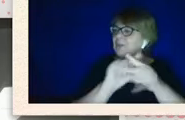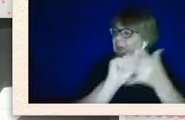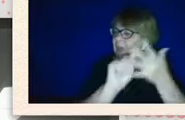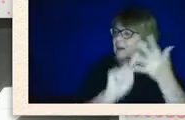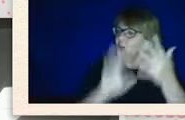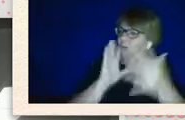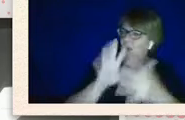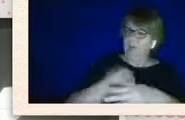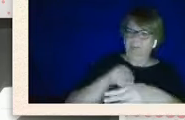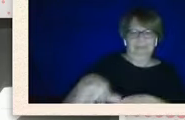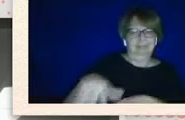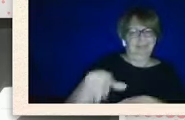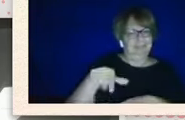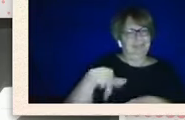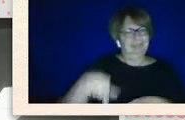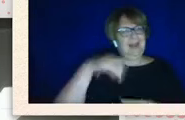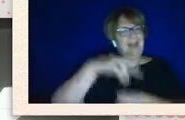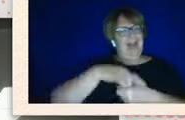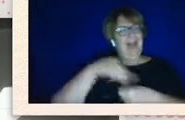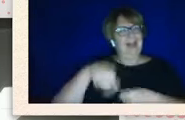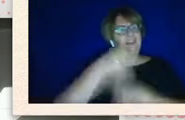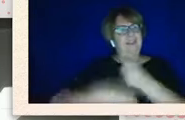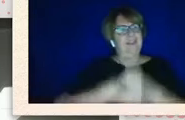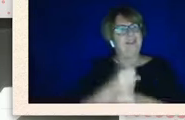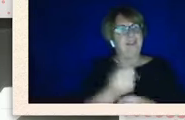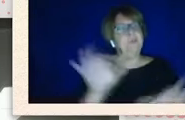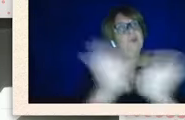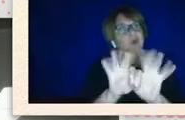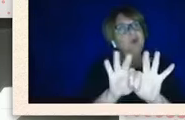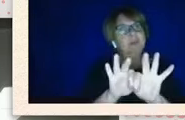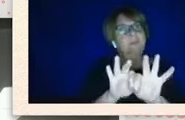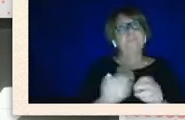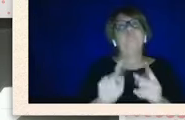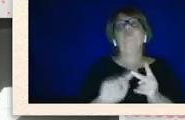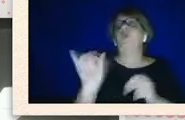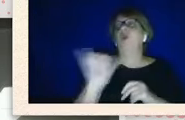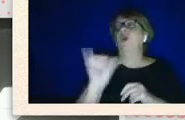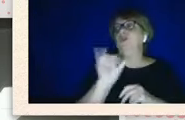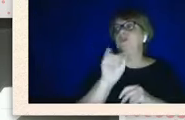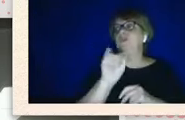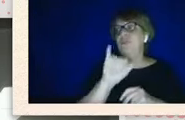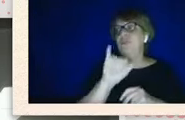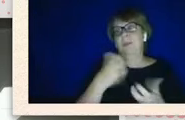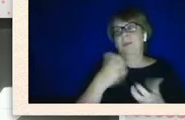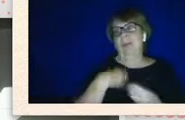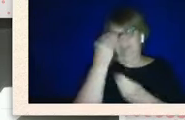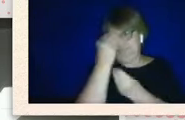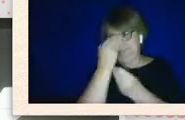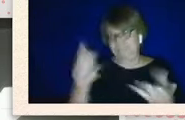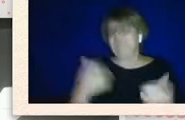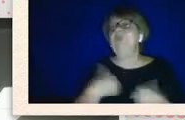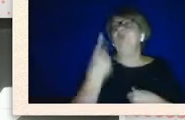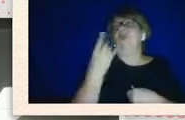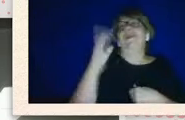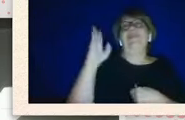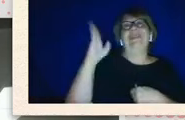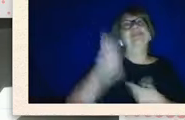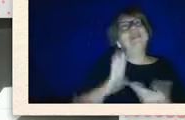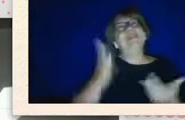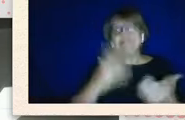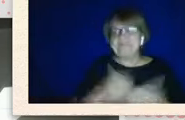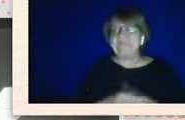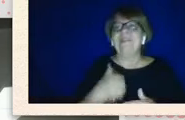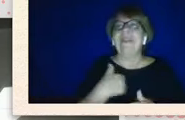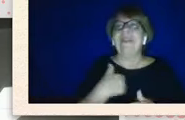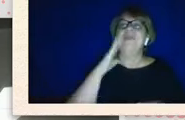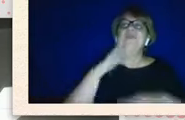It's very important. Also, just as Tony wanted me to tell you, I'm going to be one of the speakers. I'm going to be on a panel that